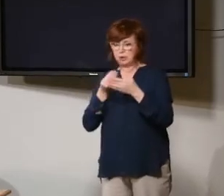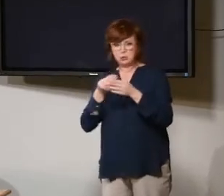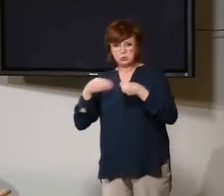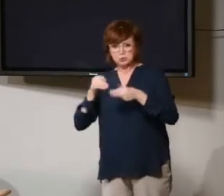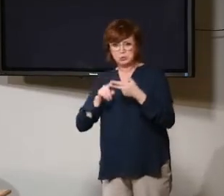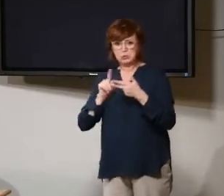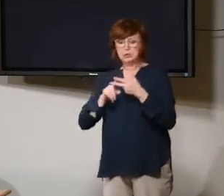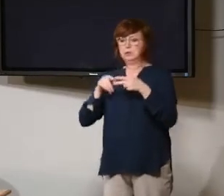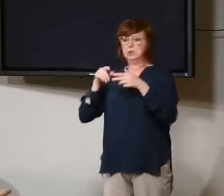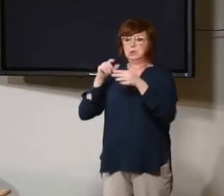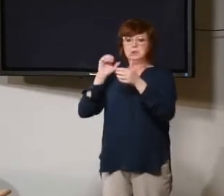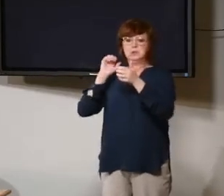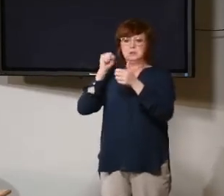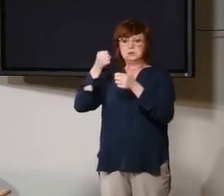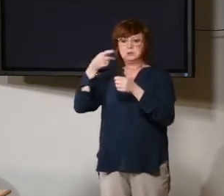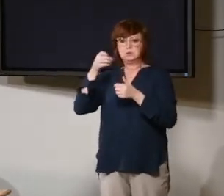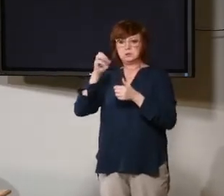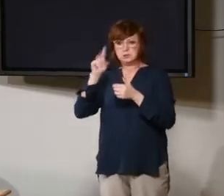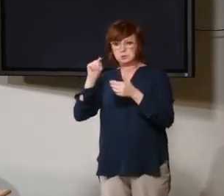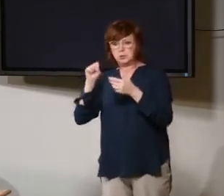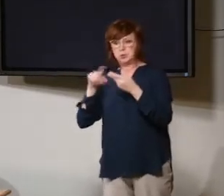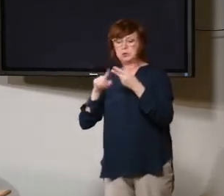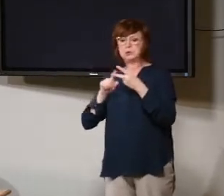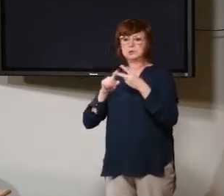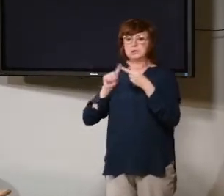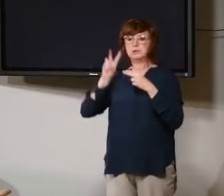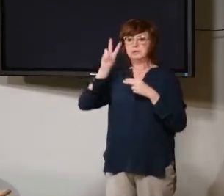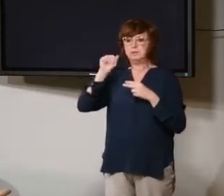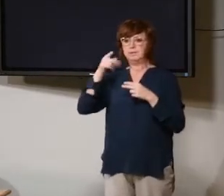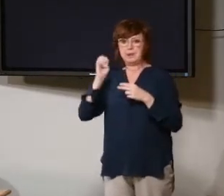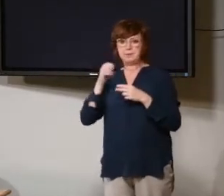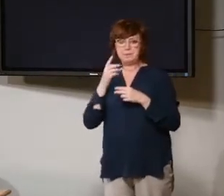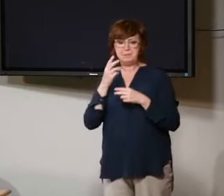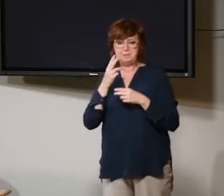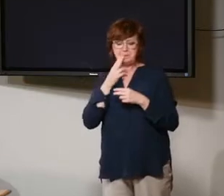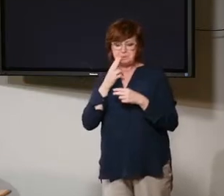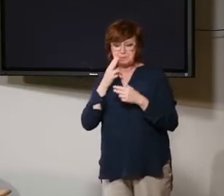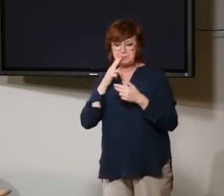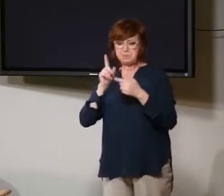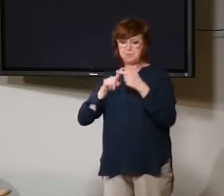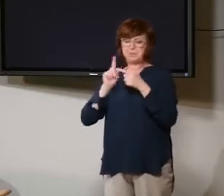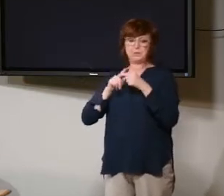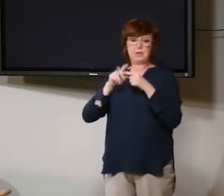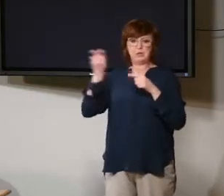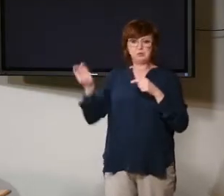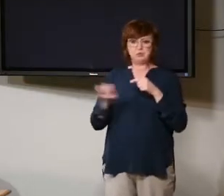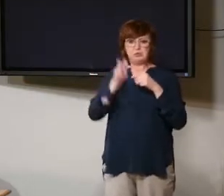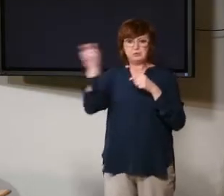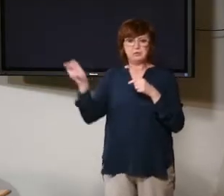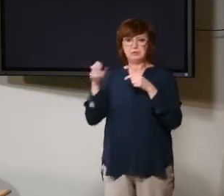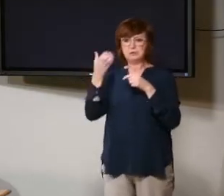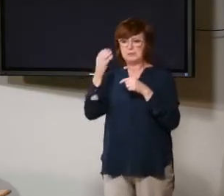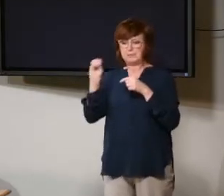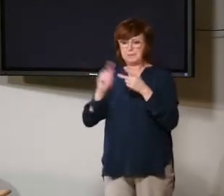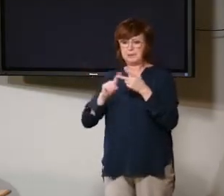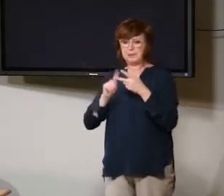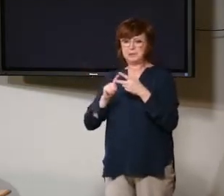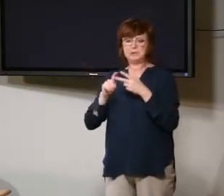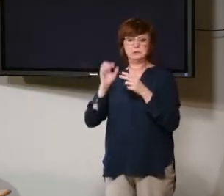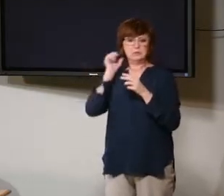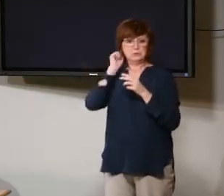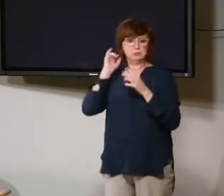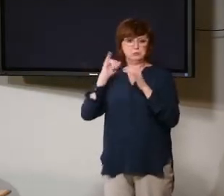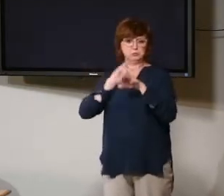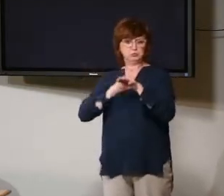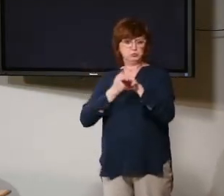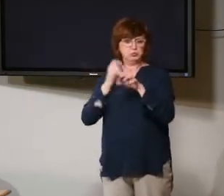vaping shops, pawn shops, travel agencies, jewelry stores, just to name a few. If any business